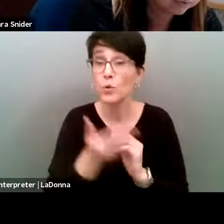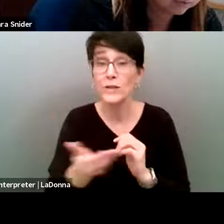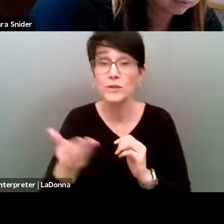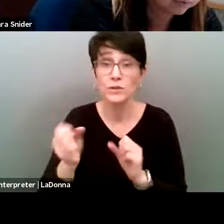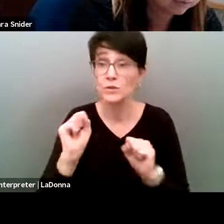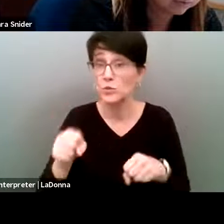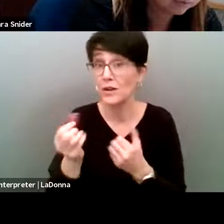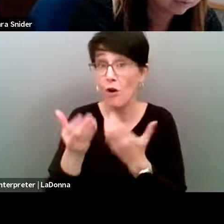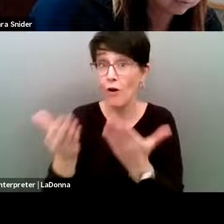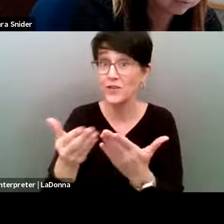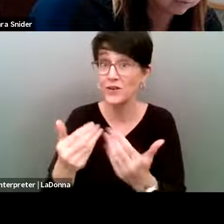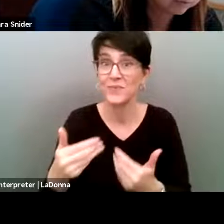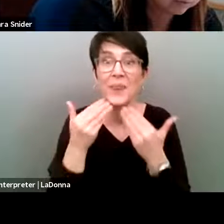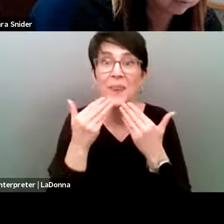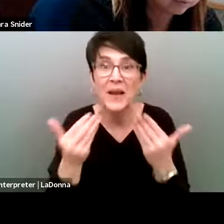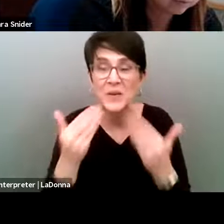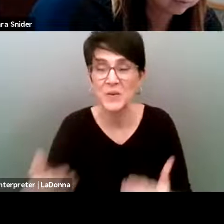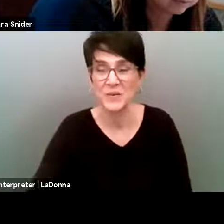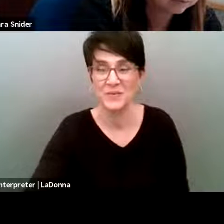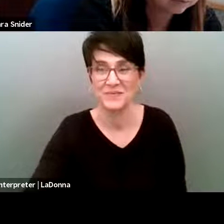offer. Thank you.